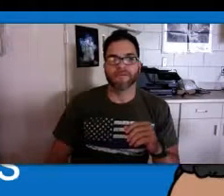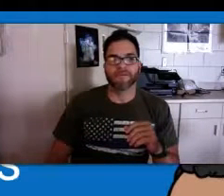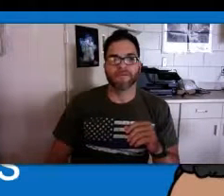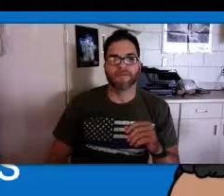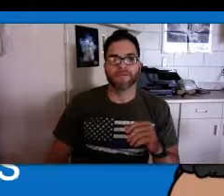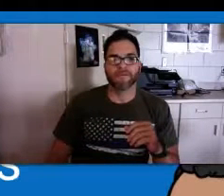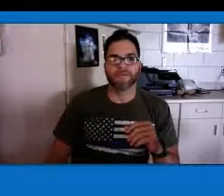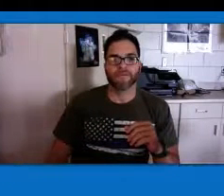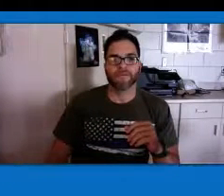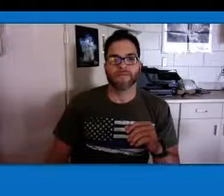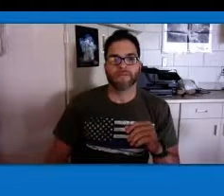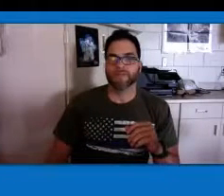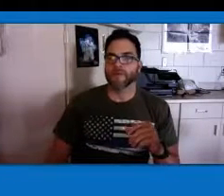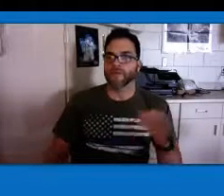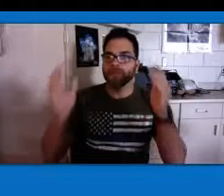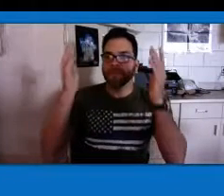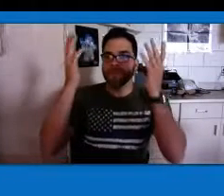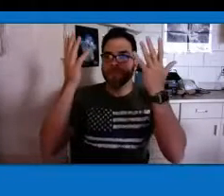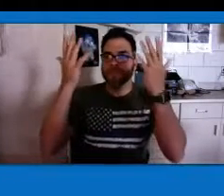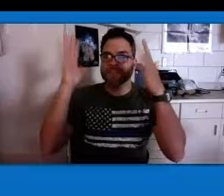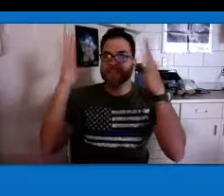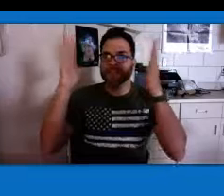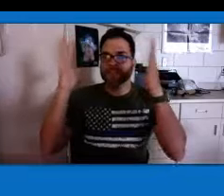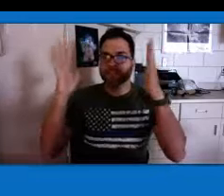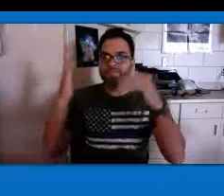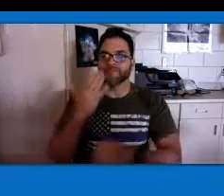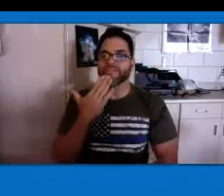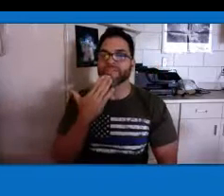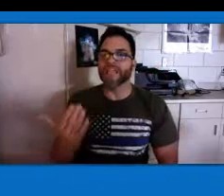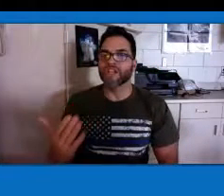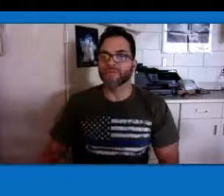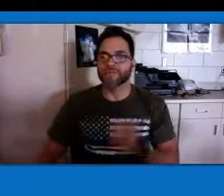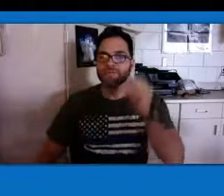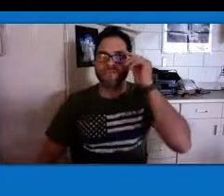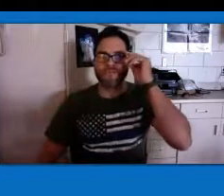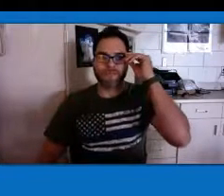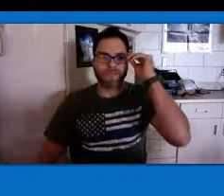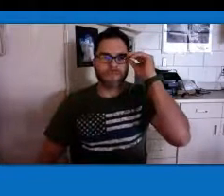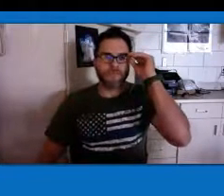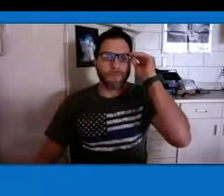That's it. Thank you.